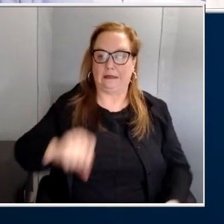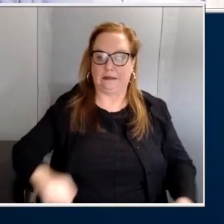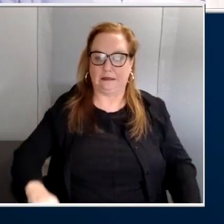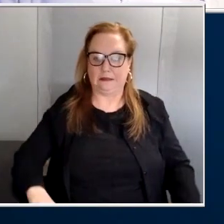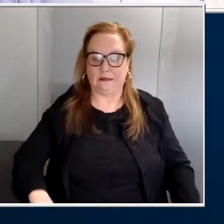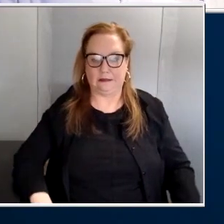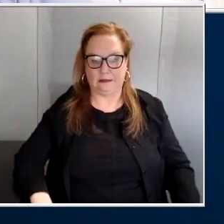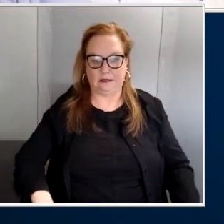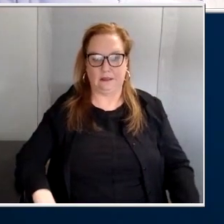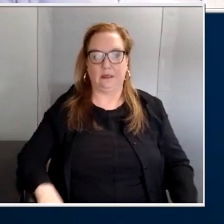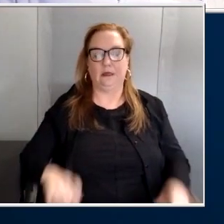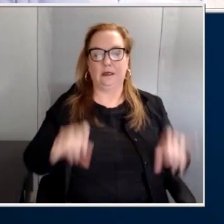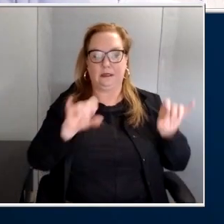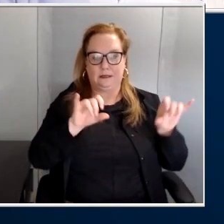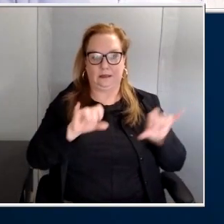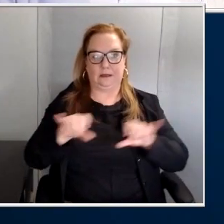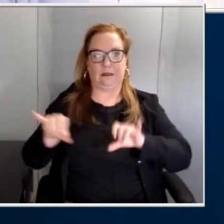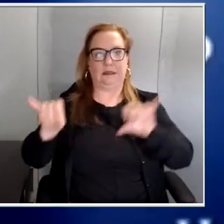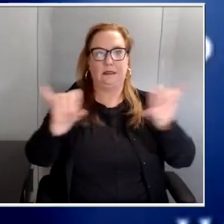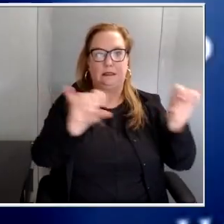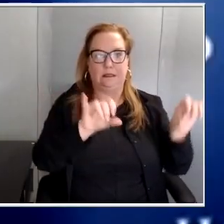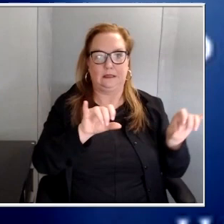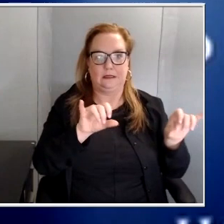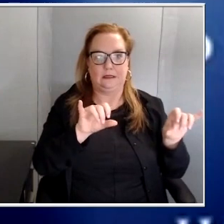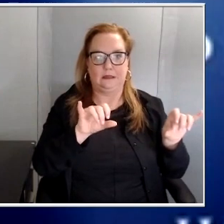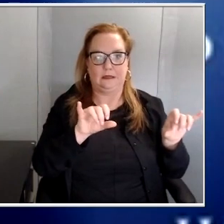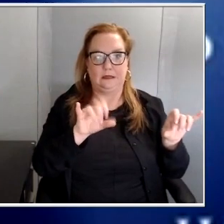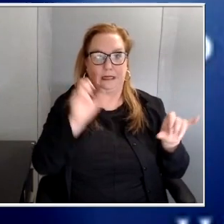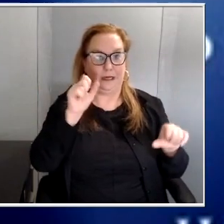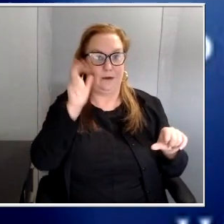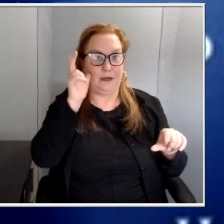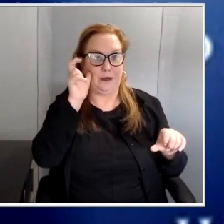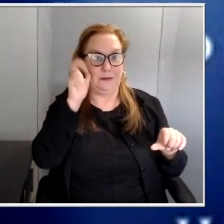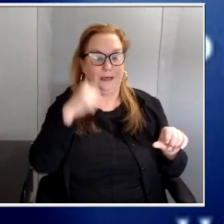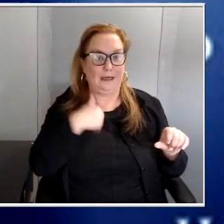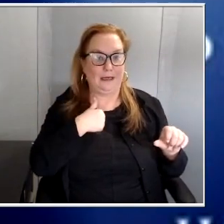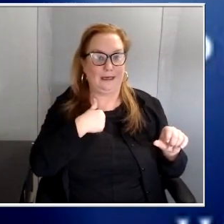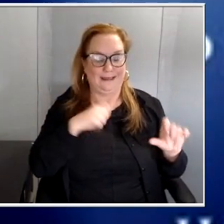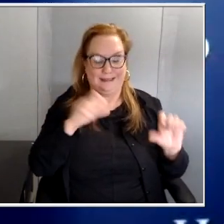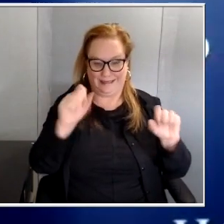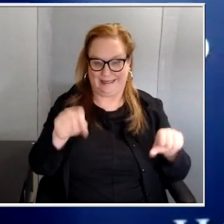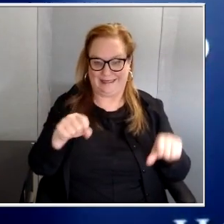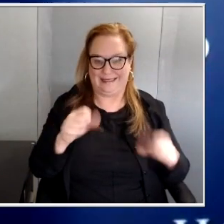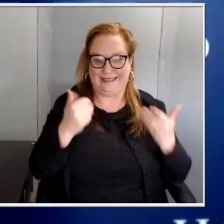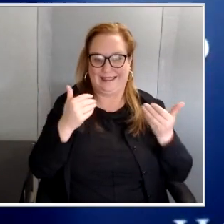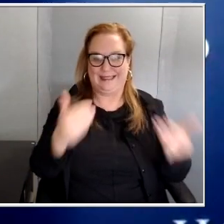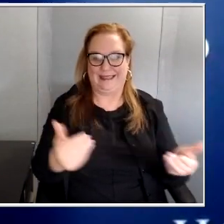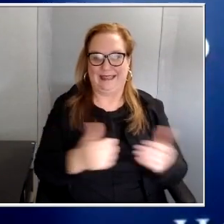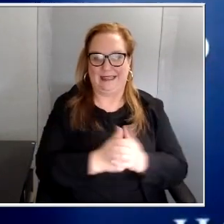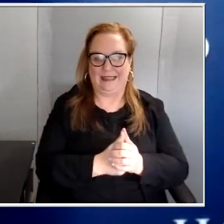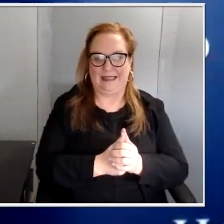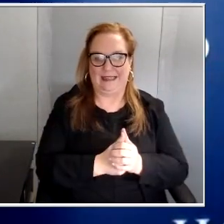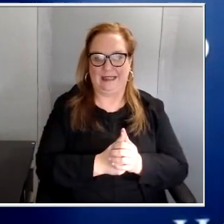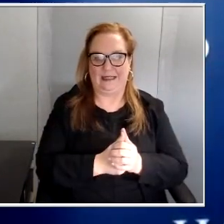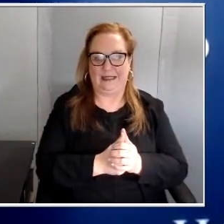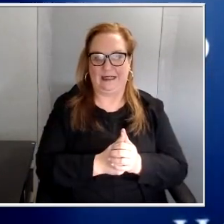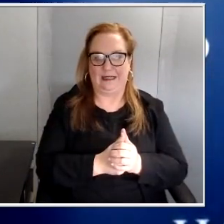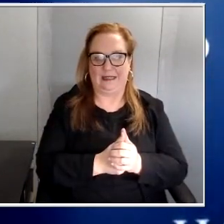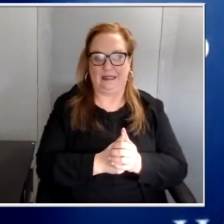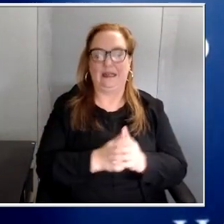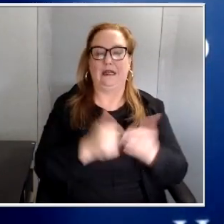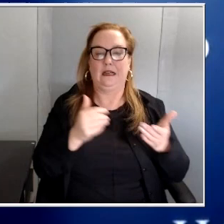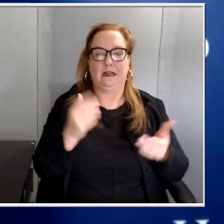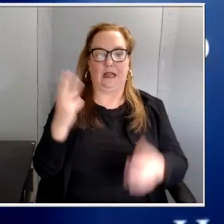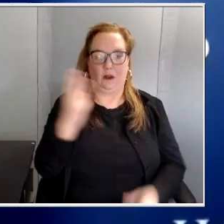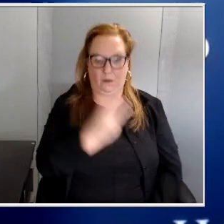Yeah, we have a very similar picture out west. Oh, can you hear me? Yes, ma'am. Go ahead. Right, great. Yes, very similar picture out west.